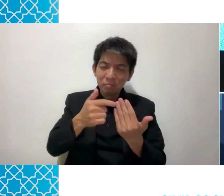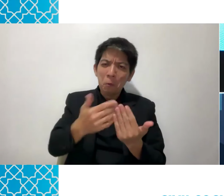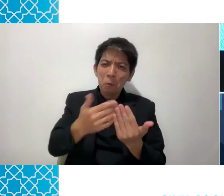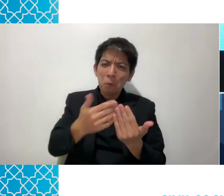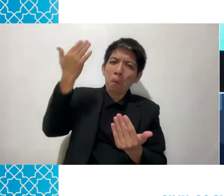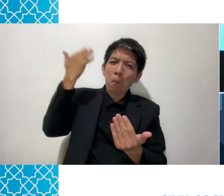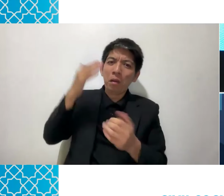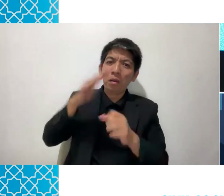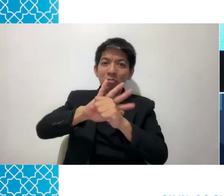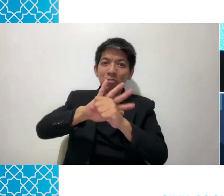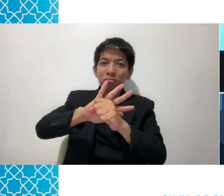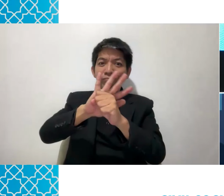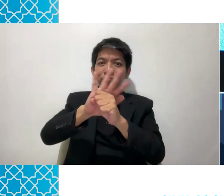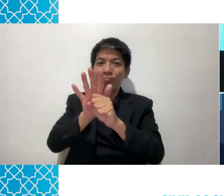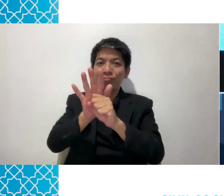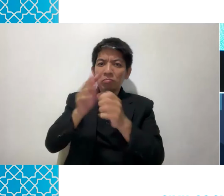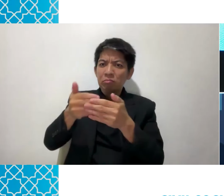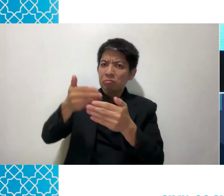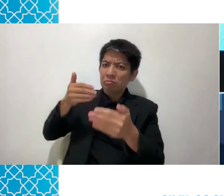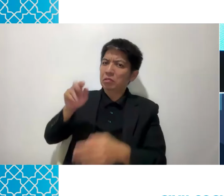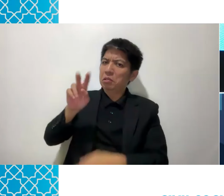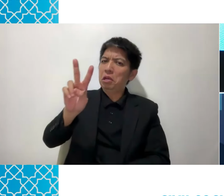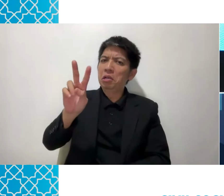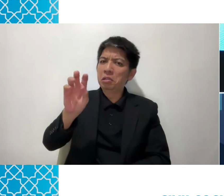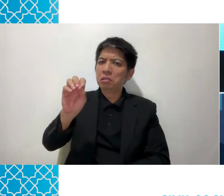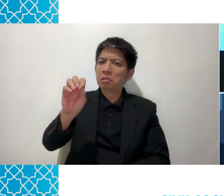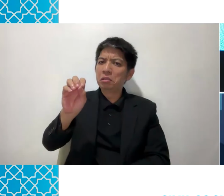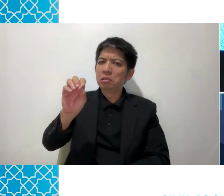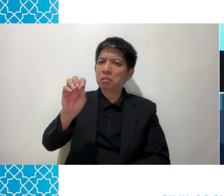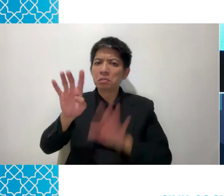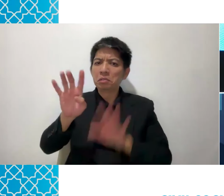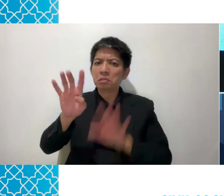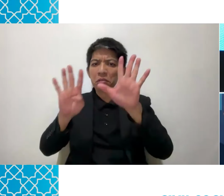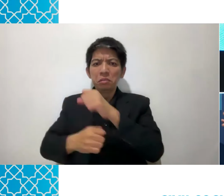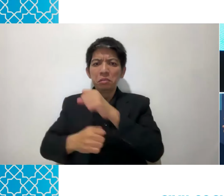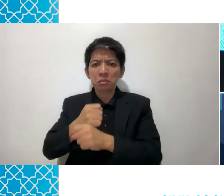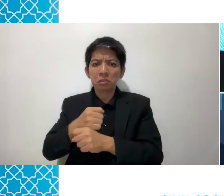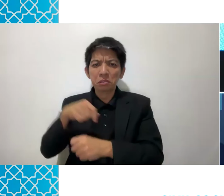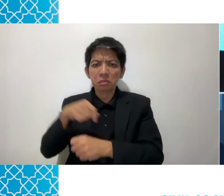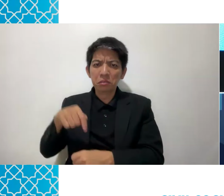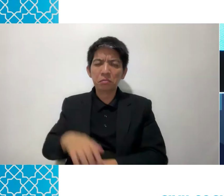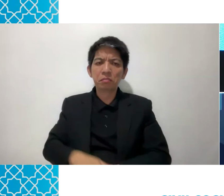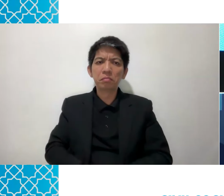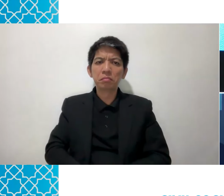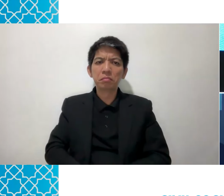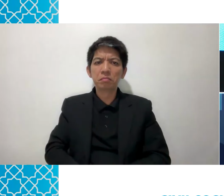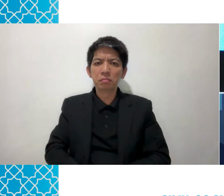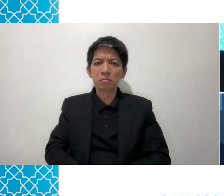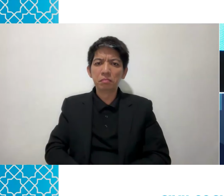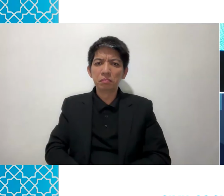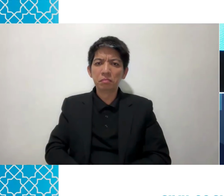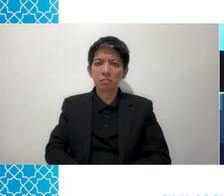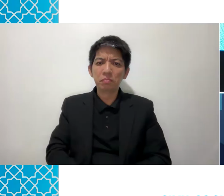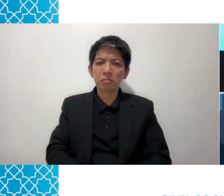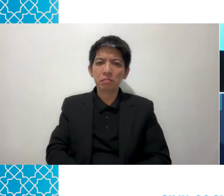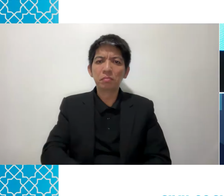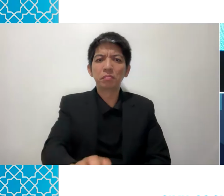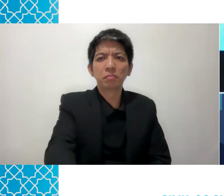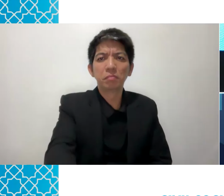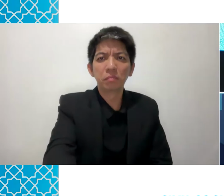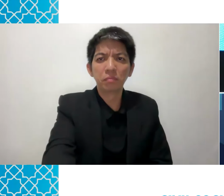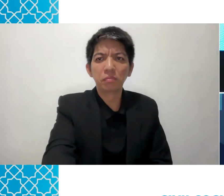4 years. That project was very difficult, challenging. It had no ownership. It had no idea about